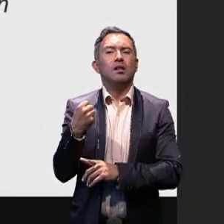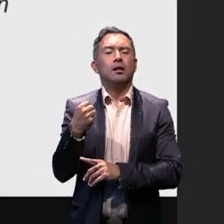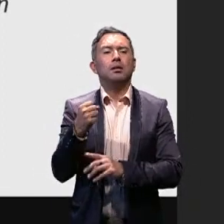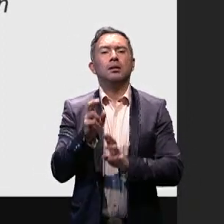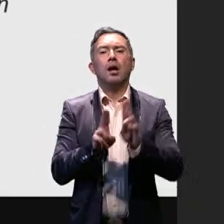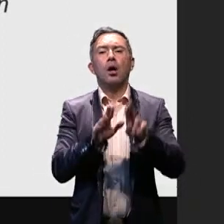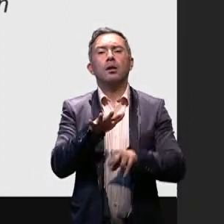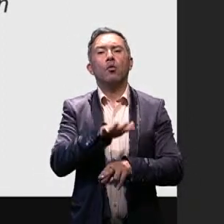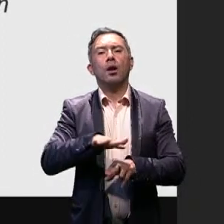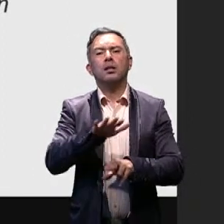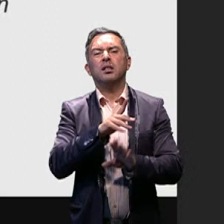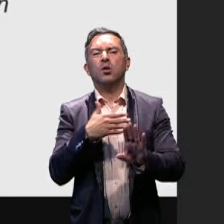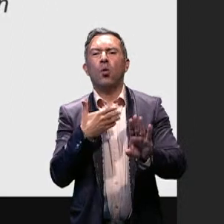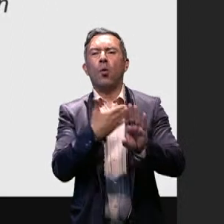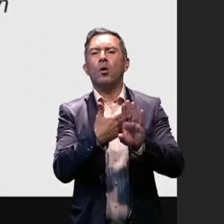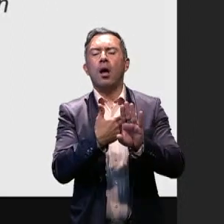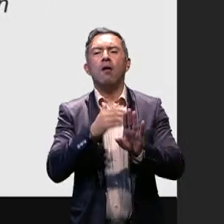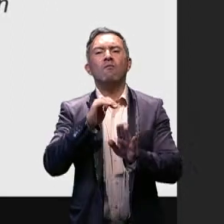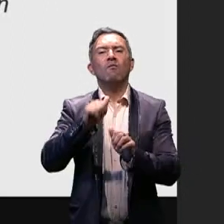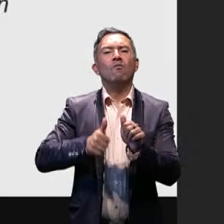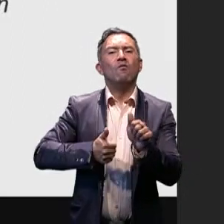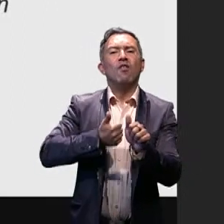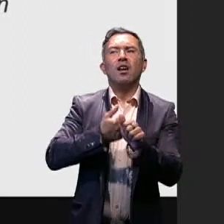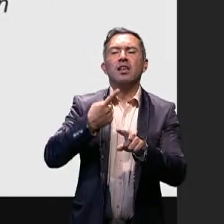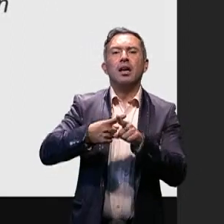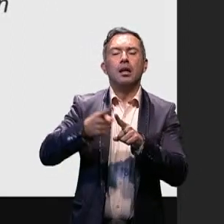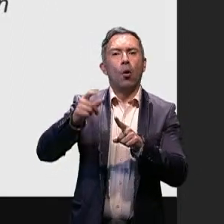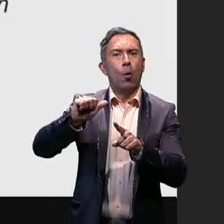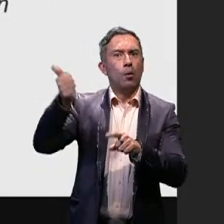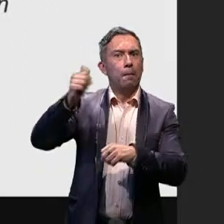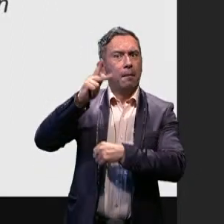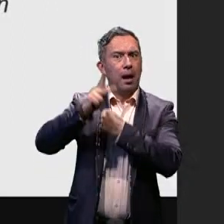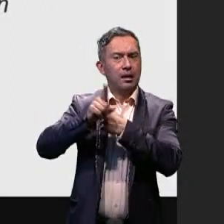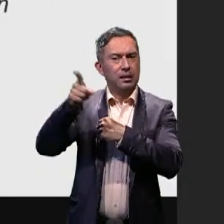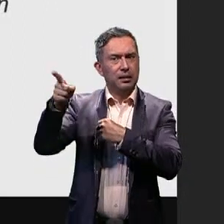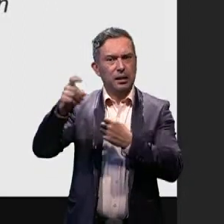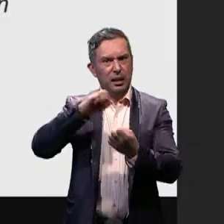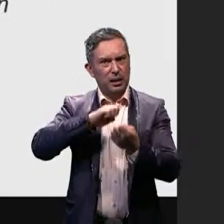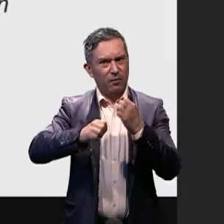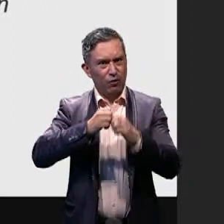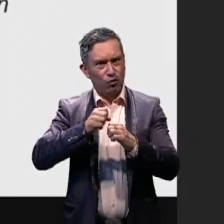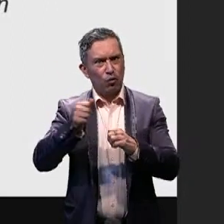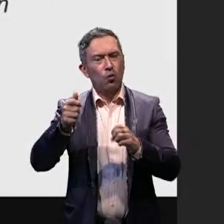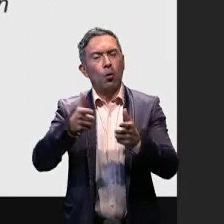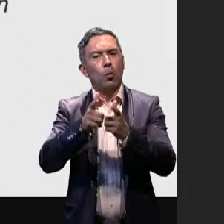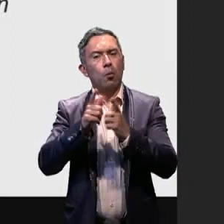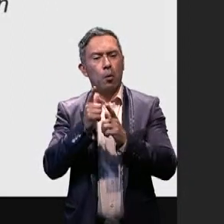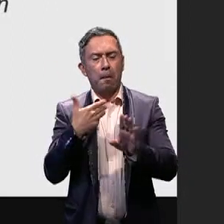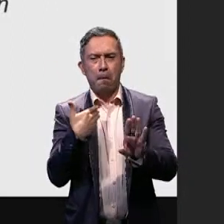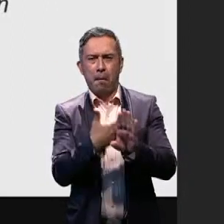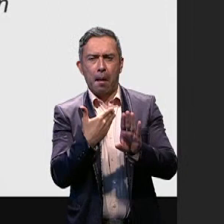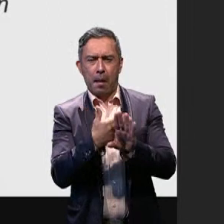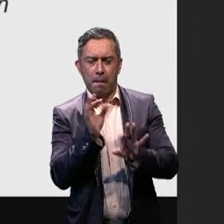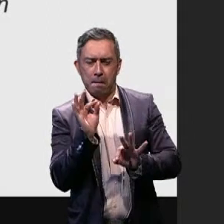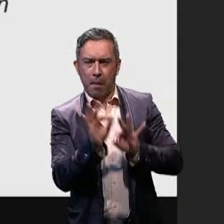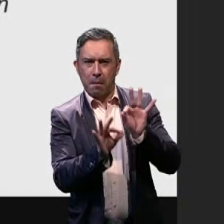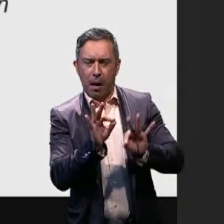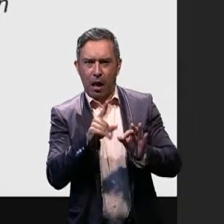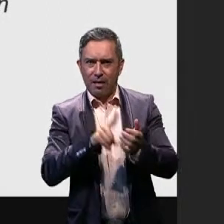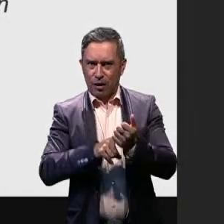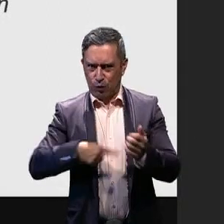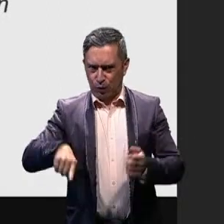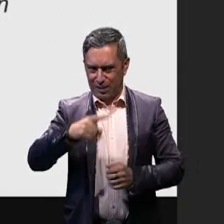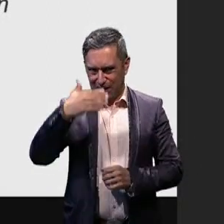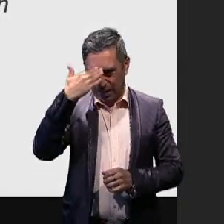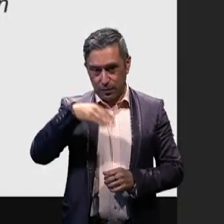elevation of messages on social media. We know they have attempted to steal an election from a legitimate victor